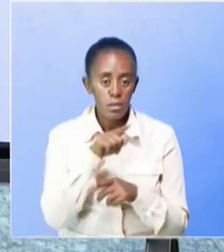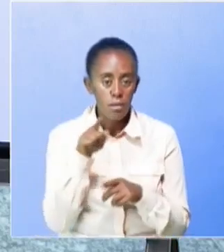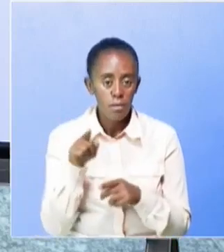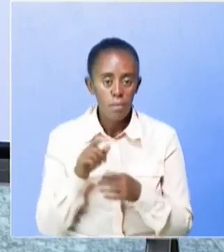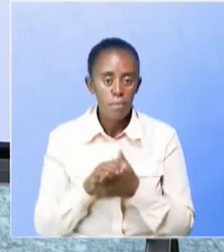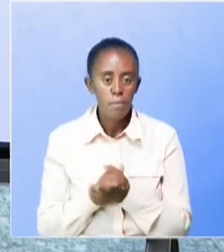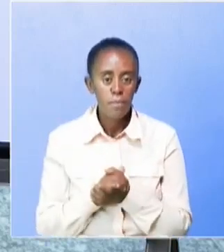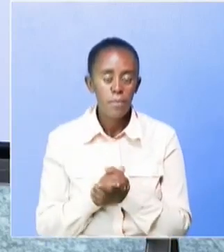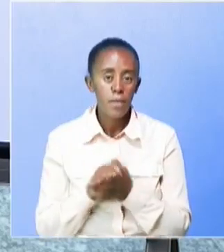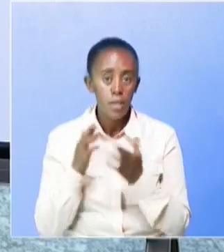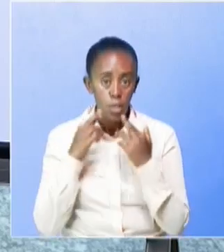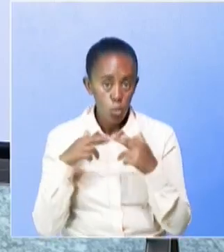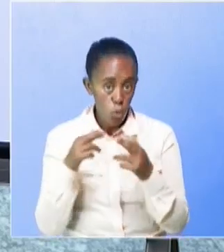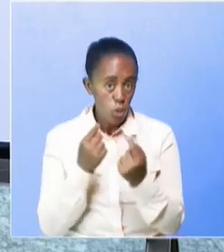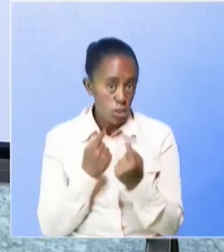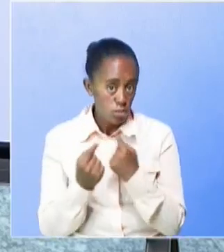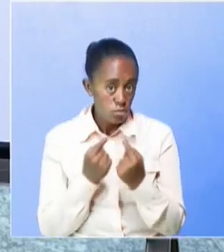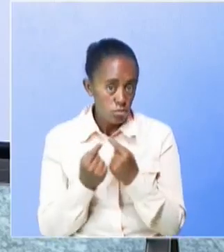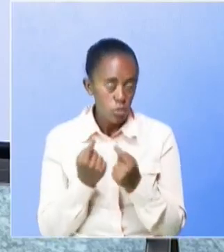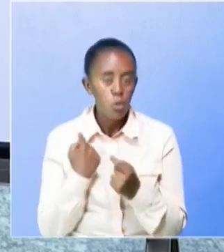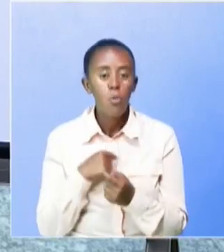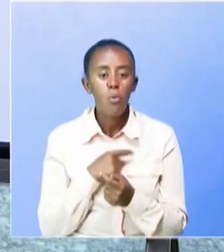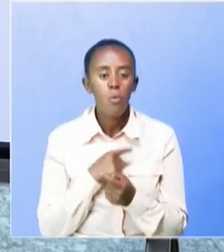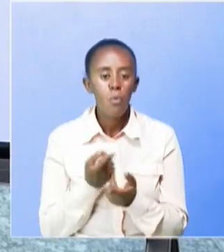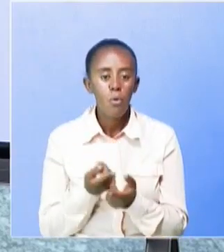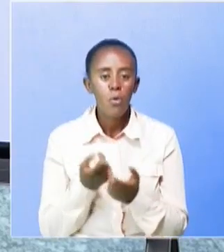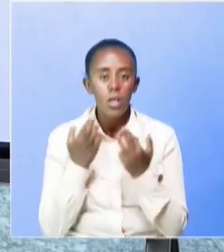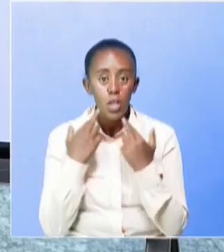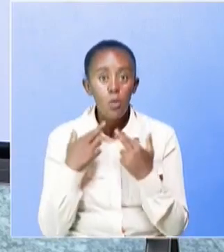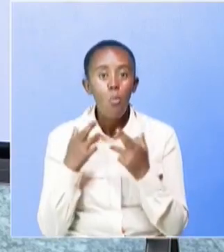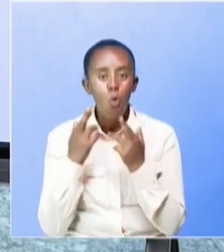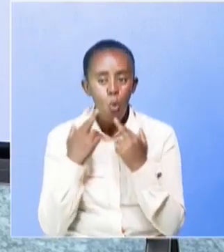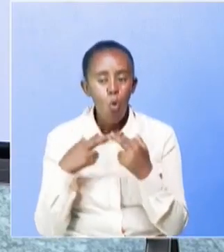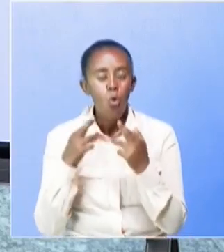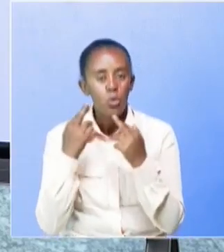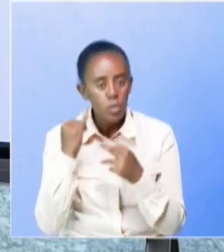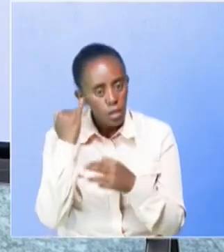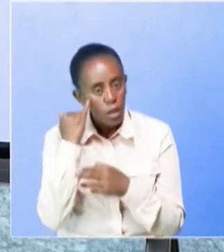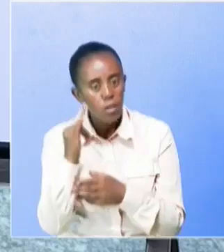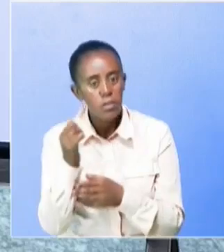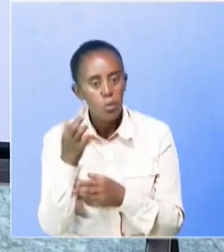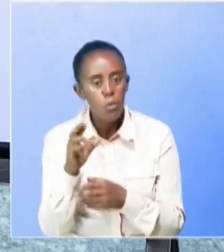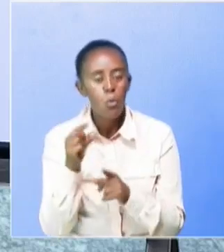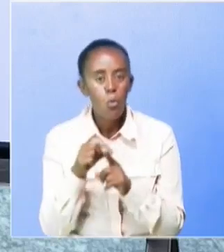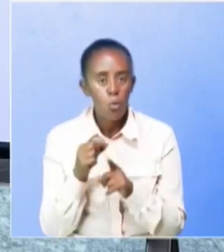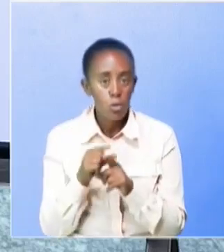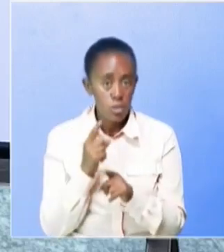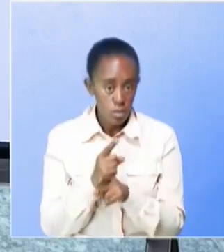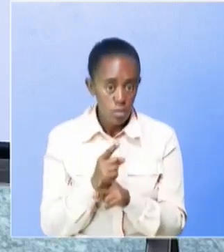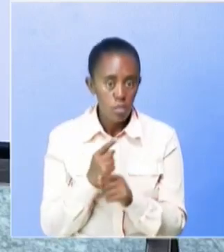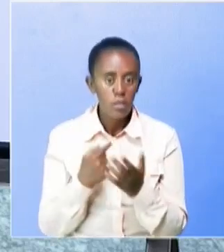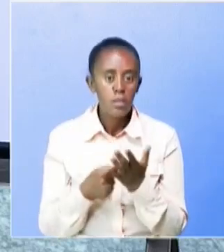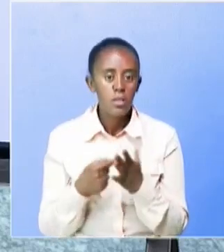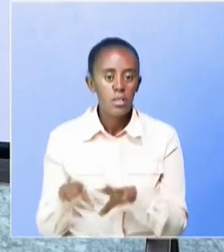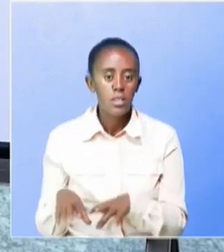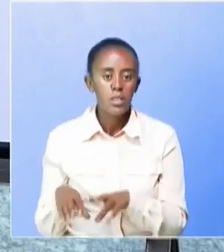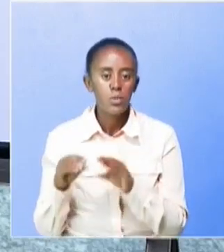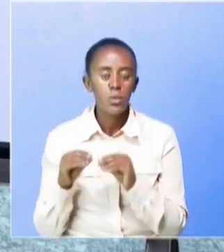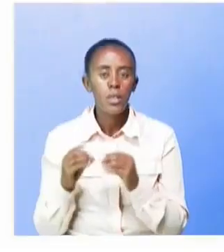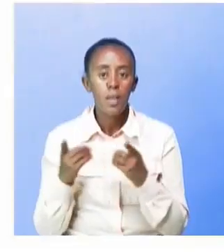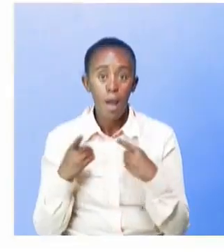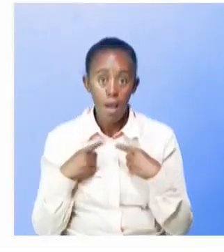is reported speech, we add a reporting idea or word, right? So the student